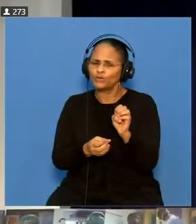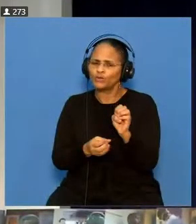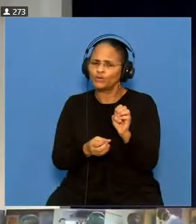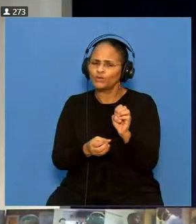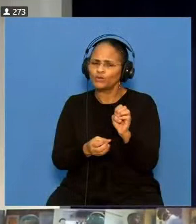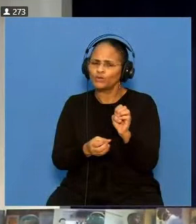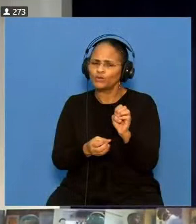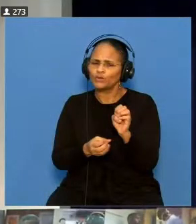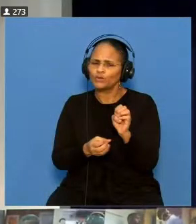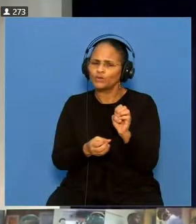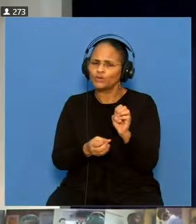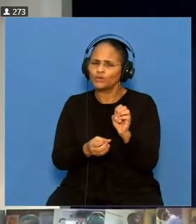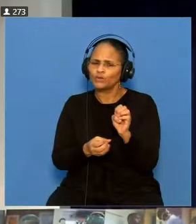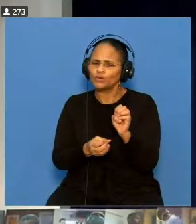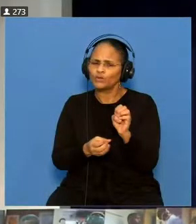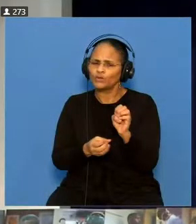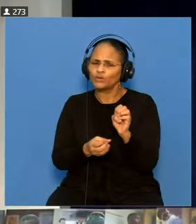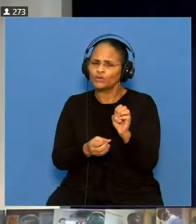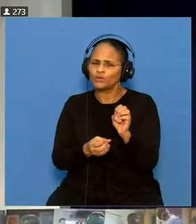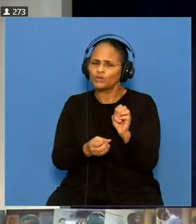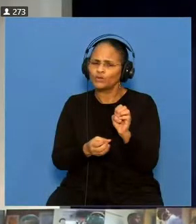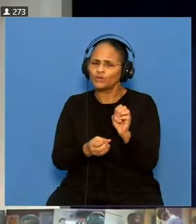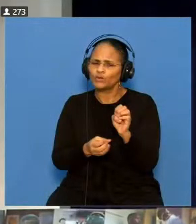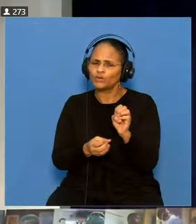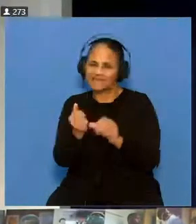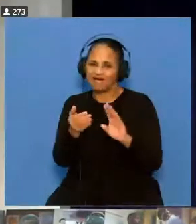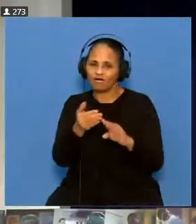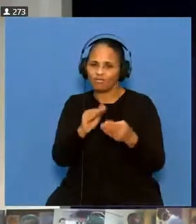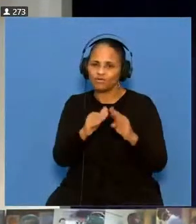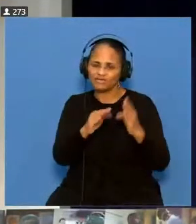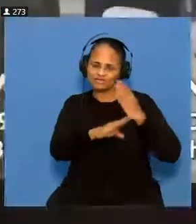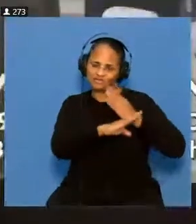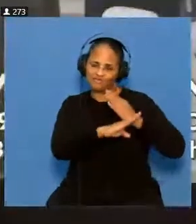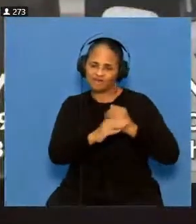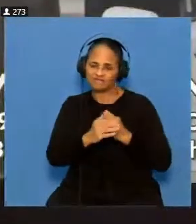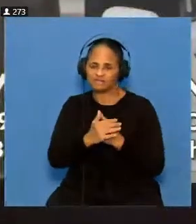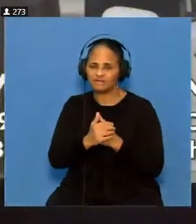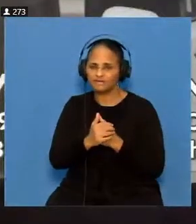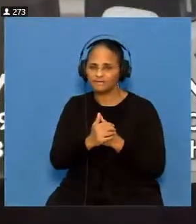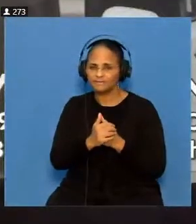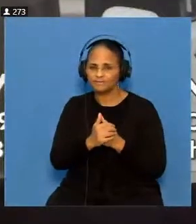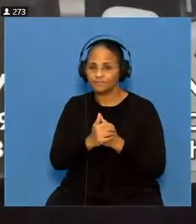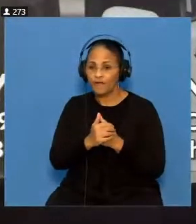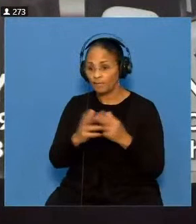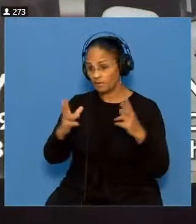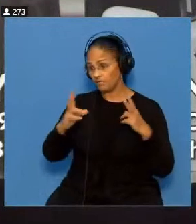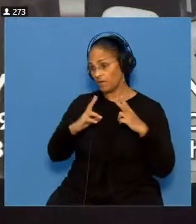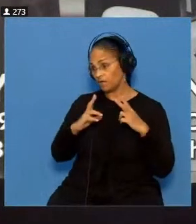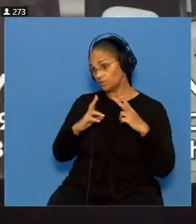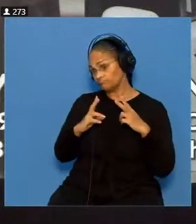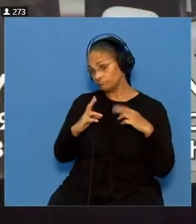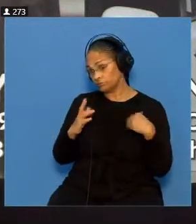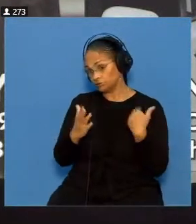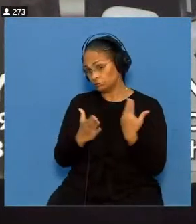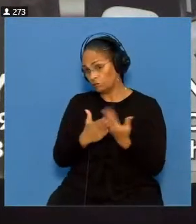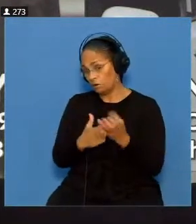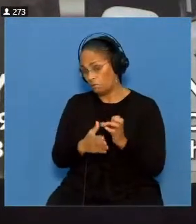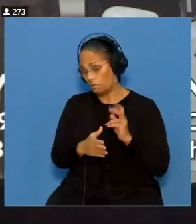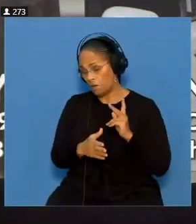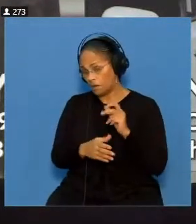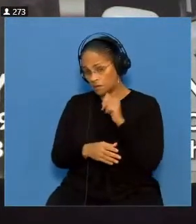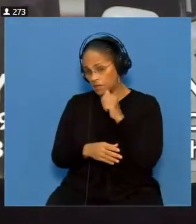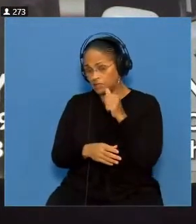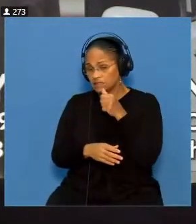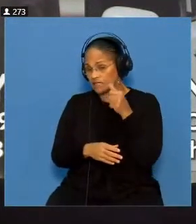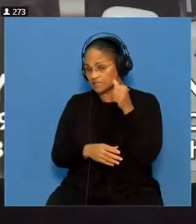have been alerted. How has this app overall assisted in our community COVID defense? I have been on vacation, so I just got back yesterday. I don't